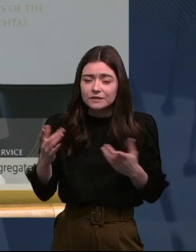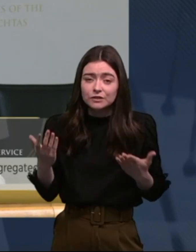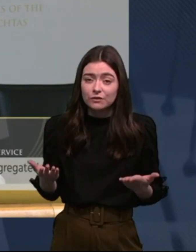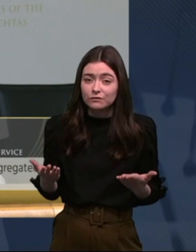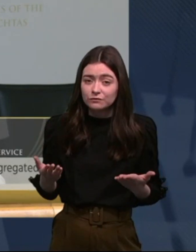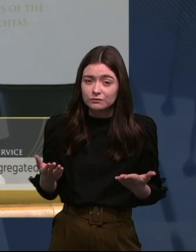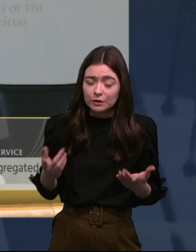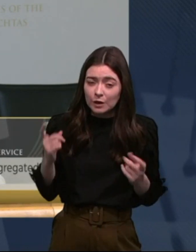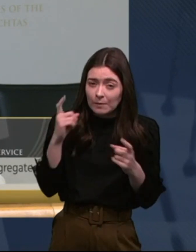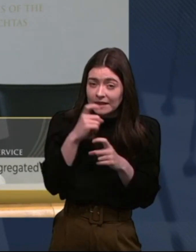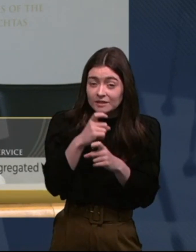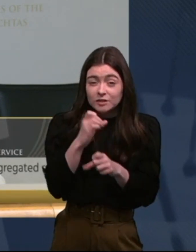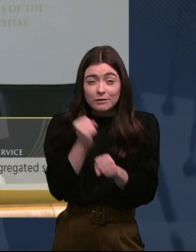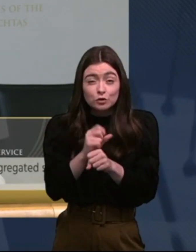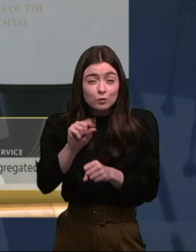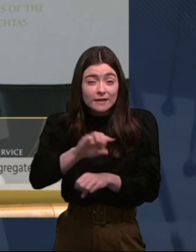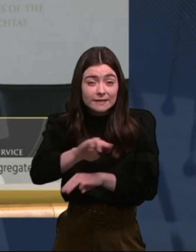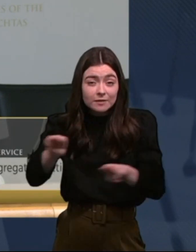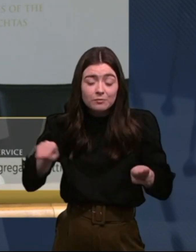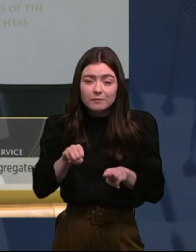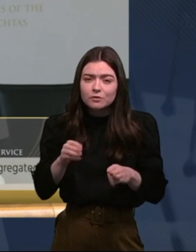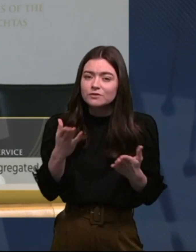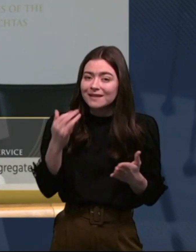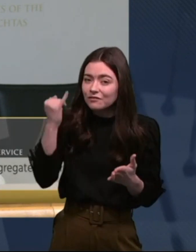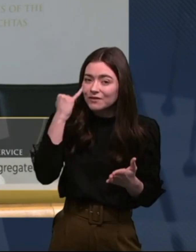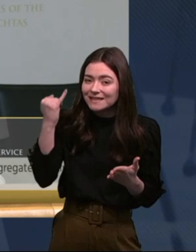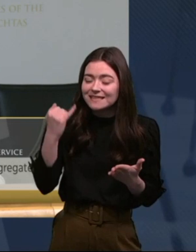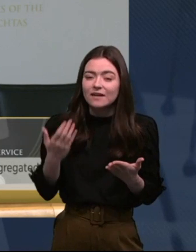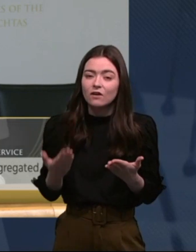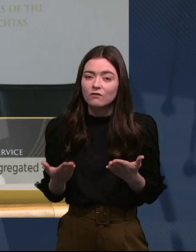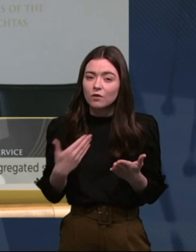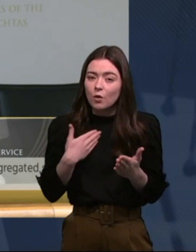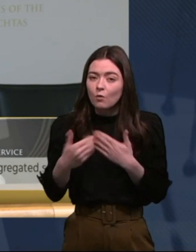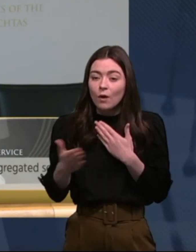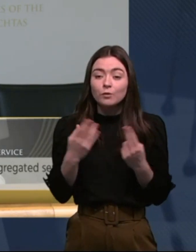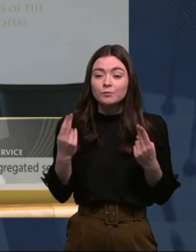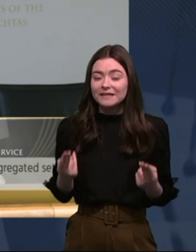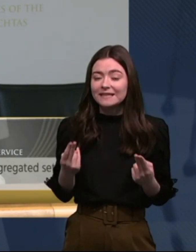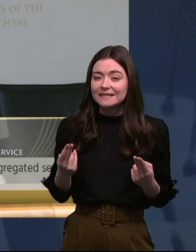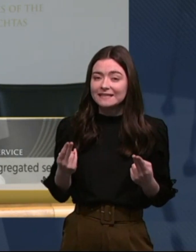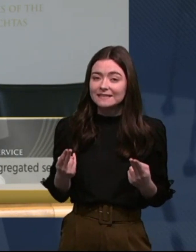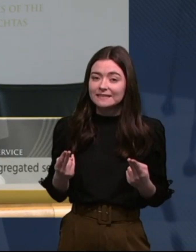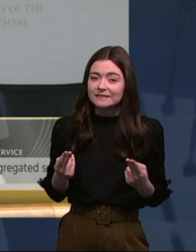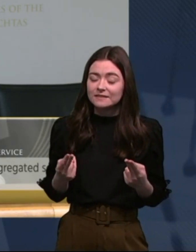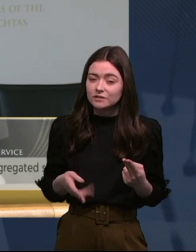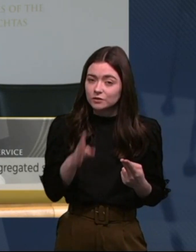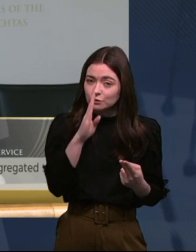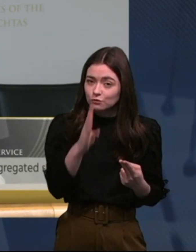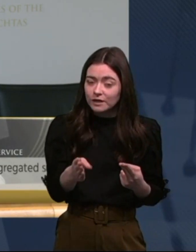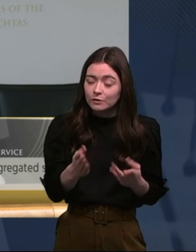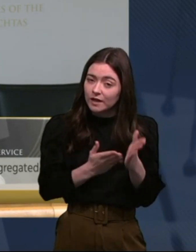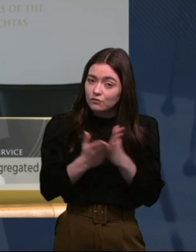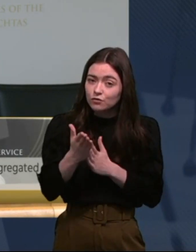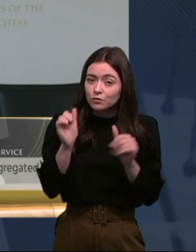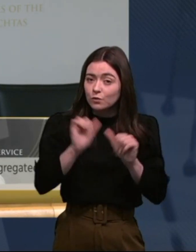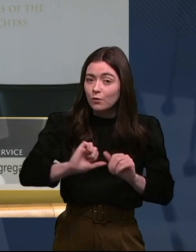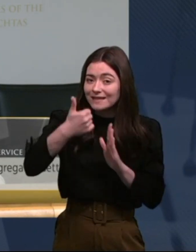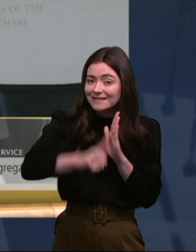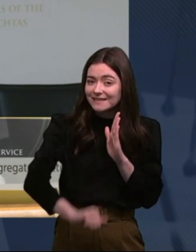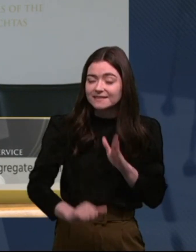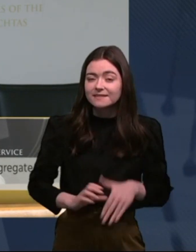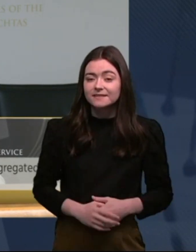approximately 20 cases. So that'll give you a ballpark figure of, what would be required to address the immediate waiting list that's